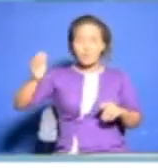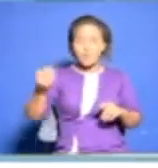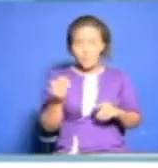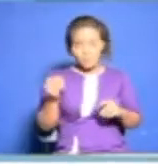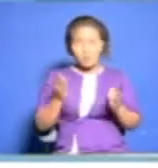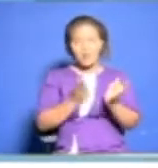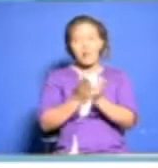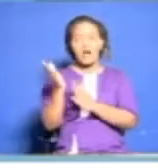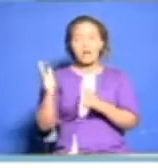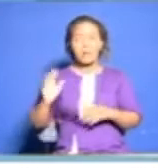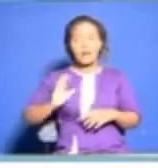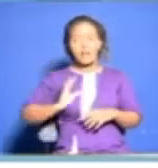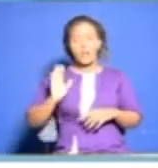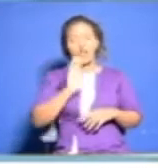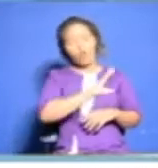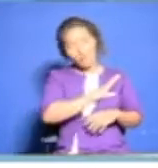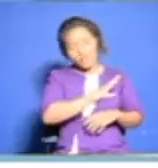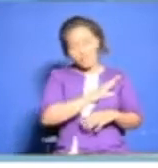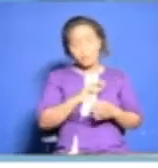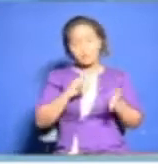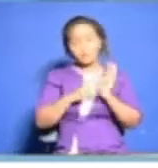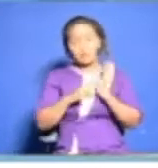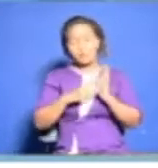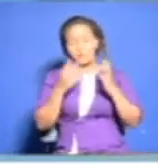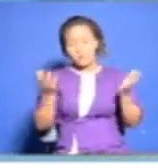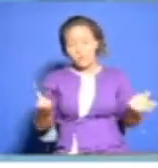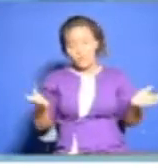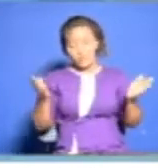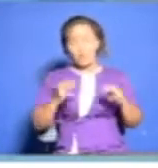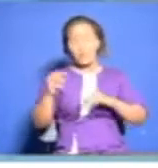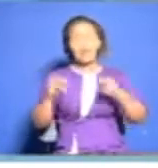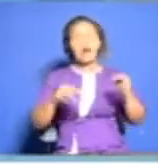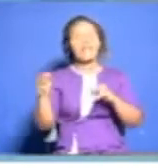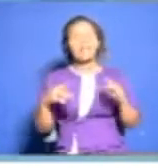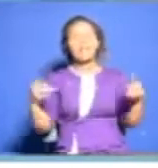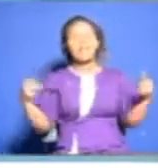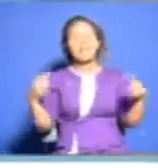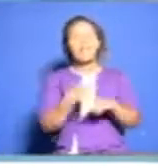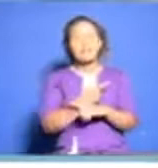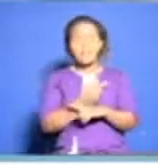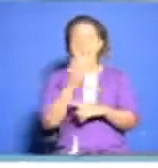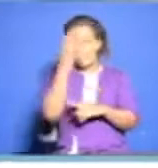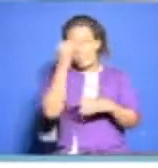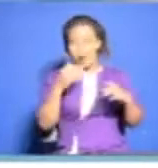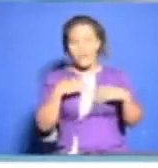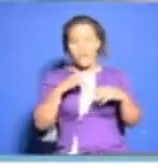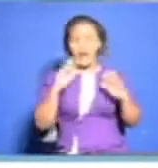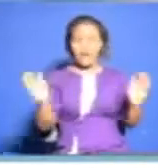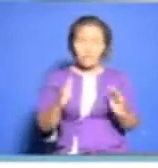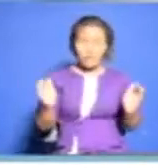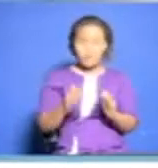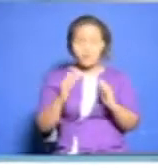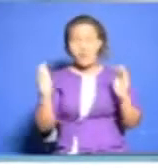committee with the delegated powers. Mm-hmm. So there, the management is different because they run the affairs of their